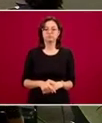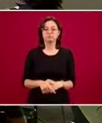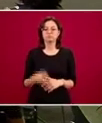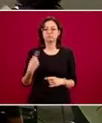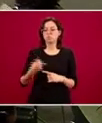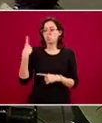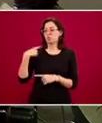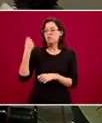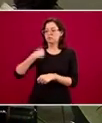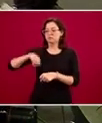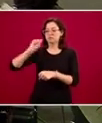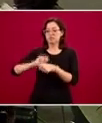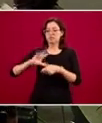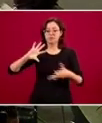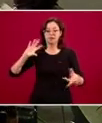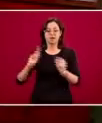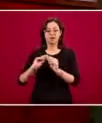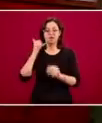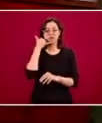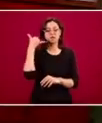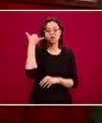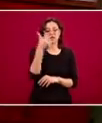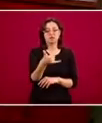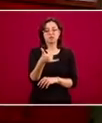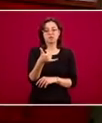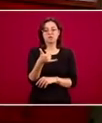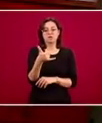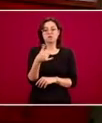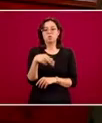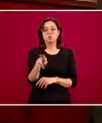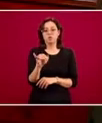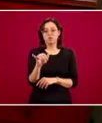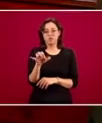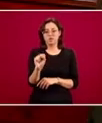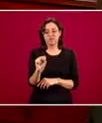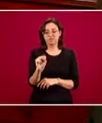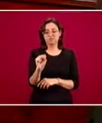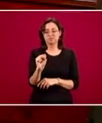very extended in their reaching capacities.